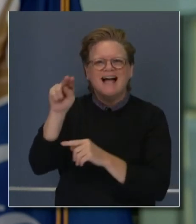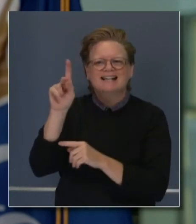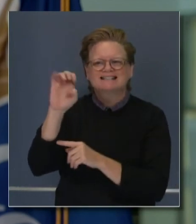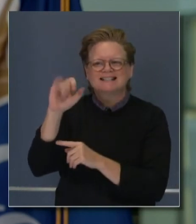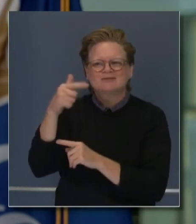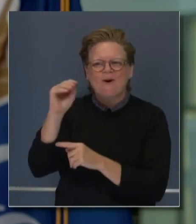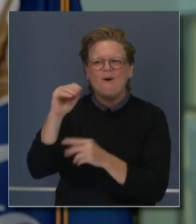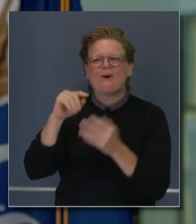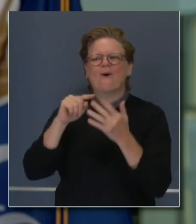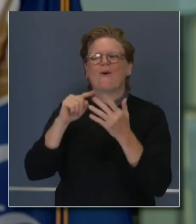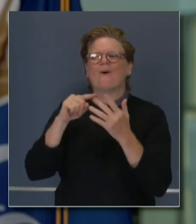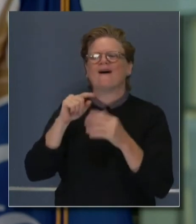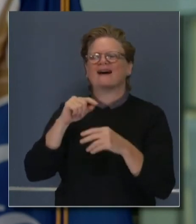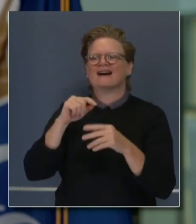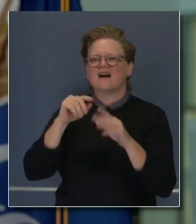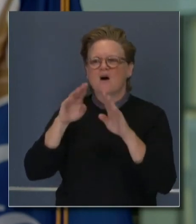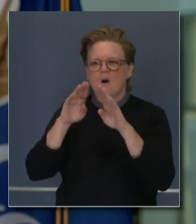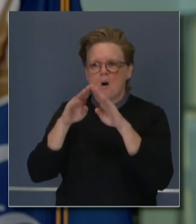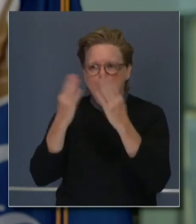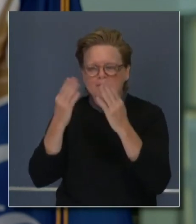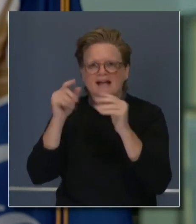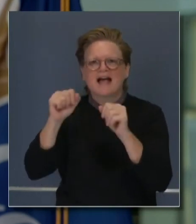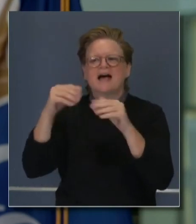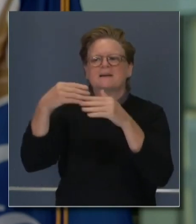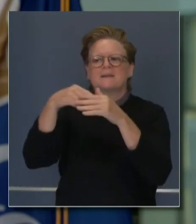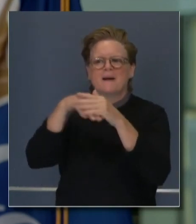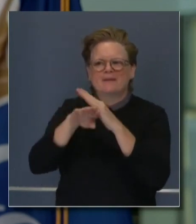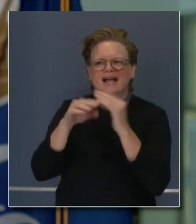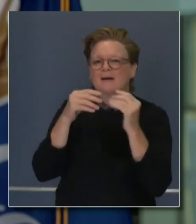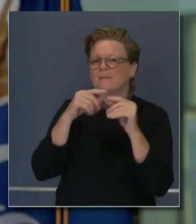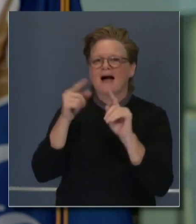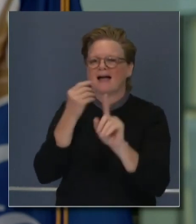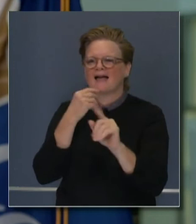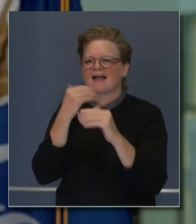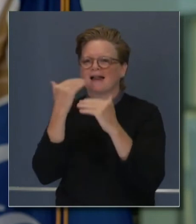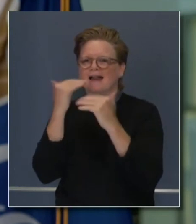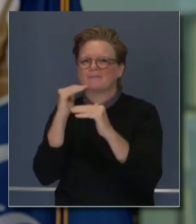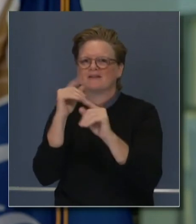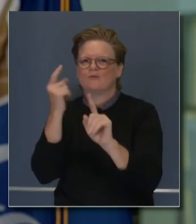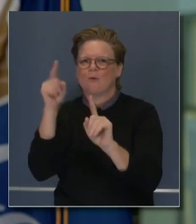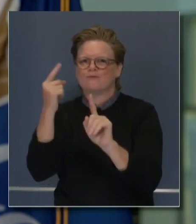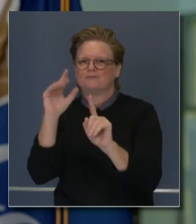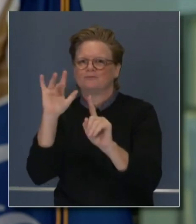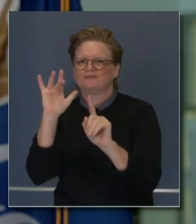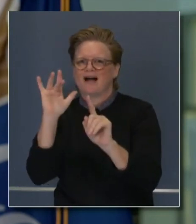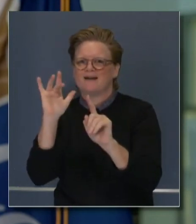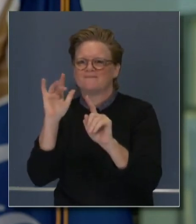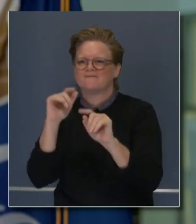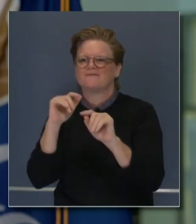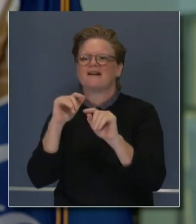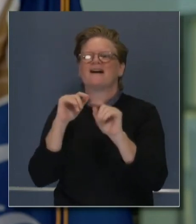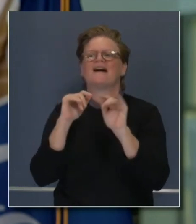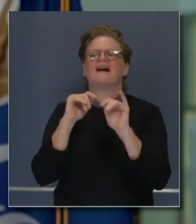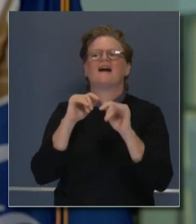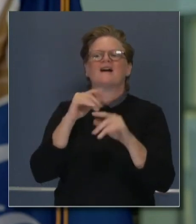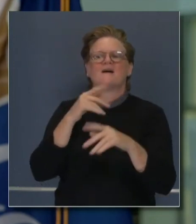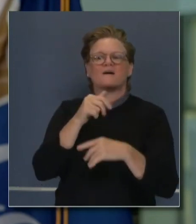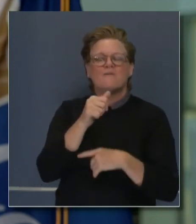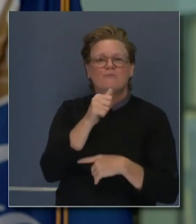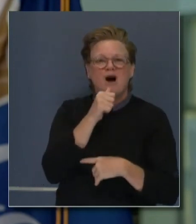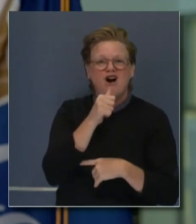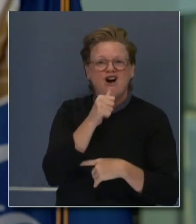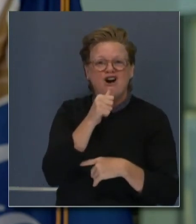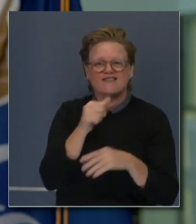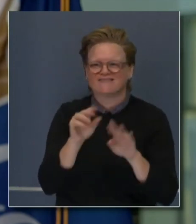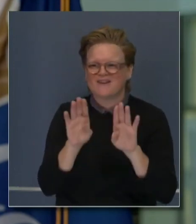max 25% capacity. I see bars remaining closed, aquariums opening indoor